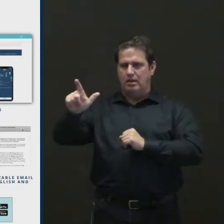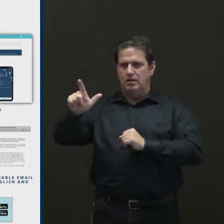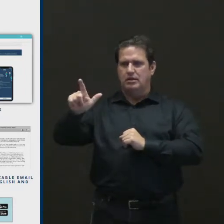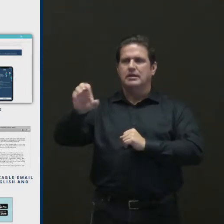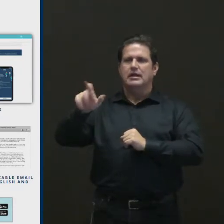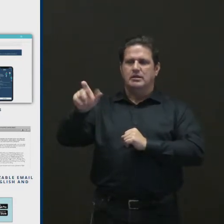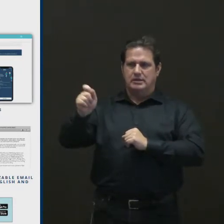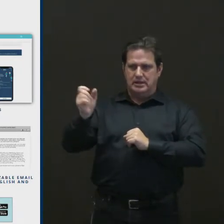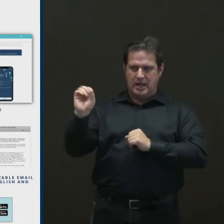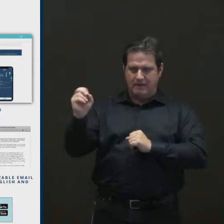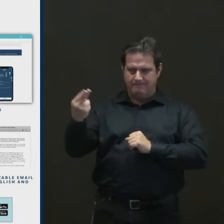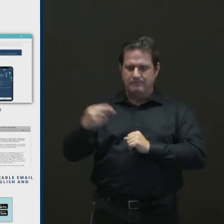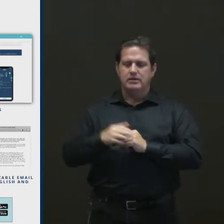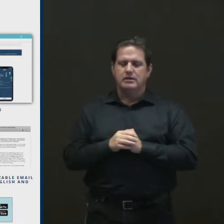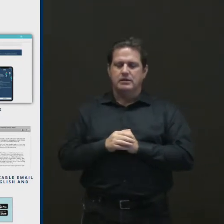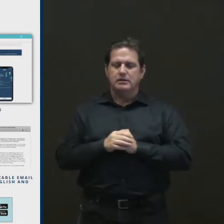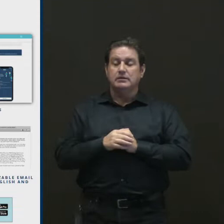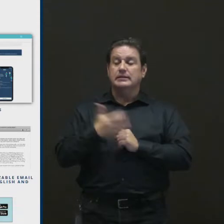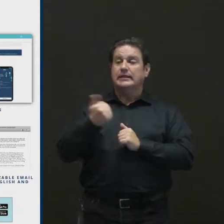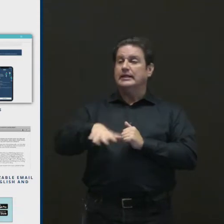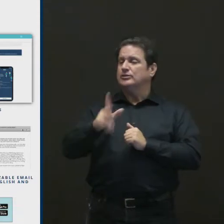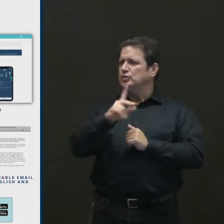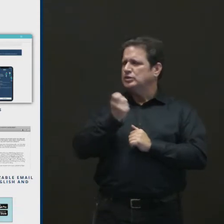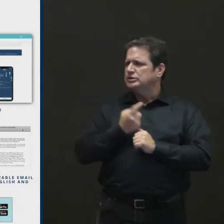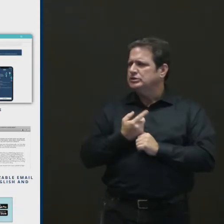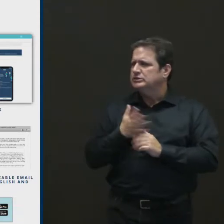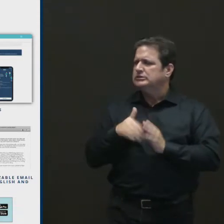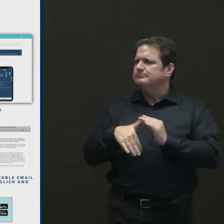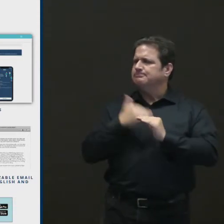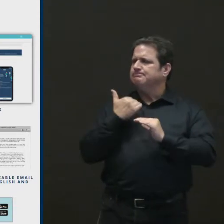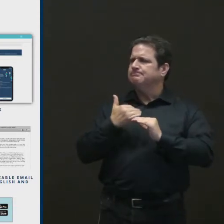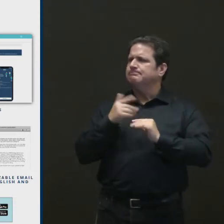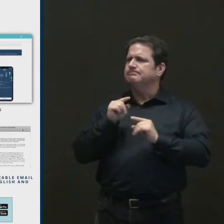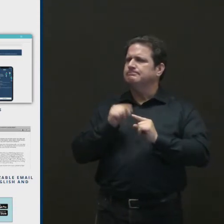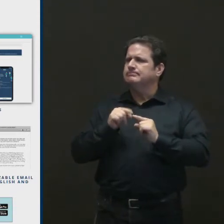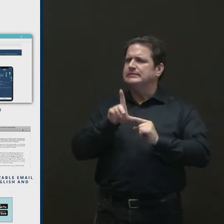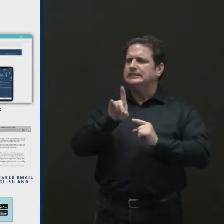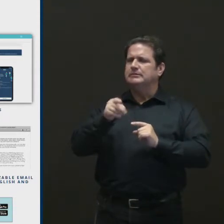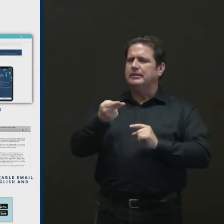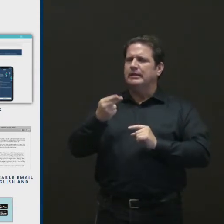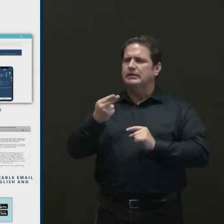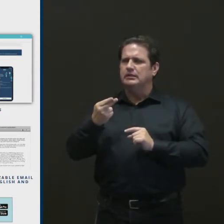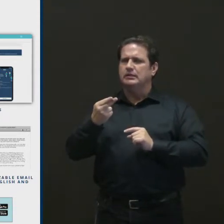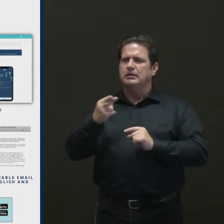dhss_townhall@delaware.gov. And as always, any general questions can be directed to